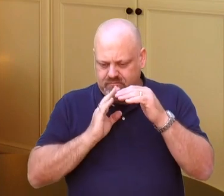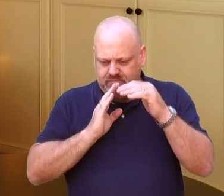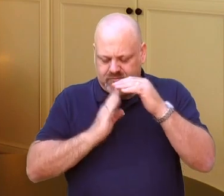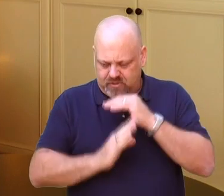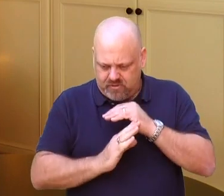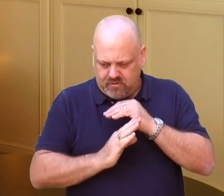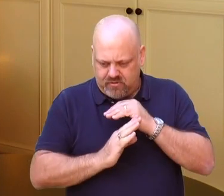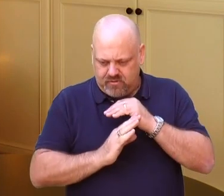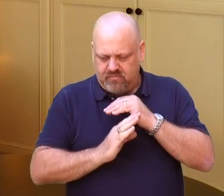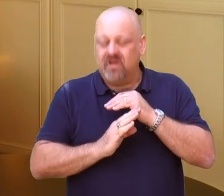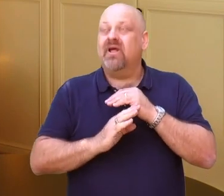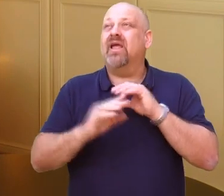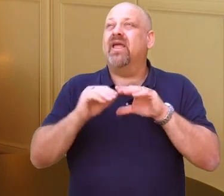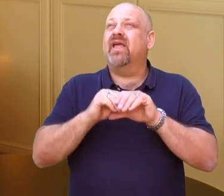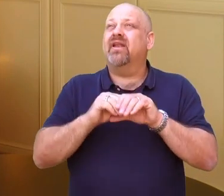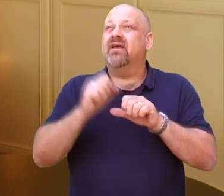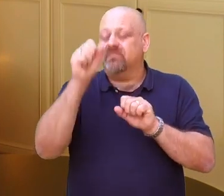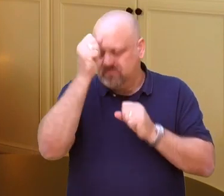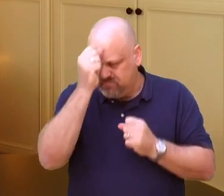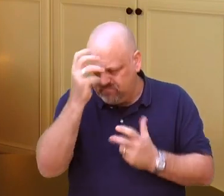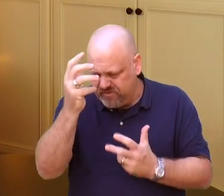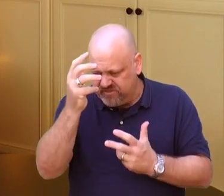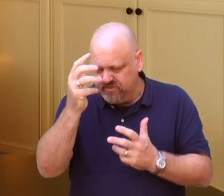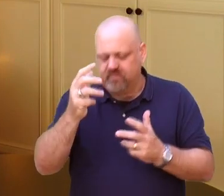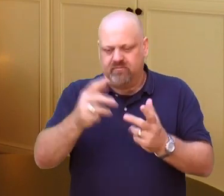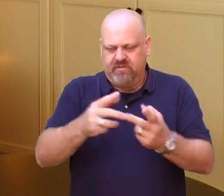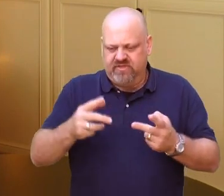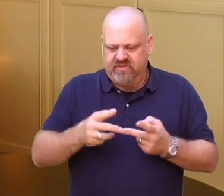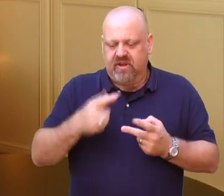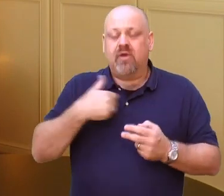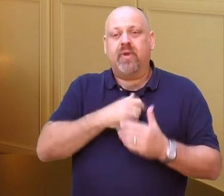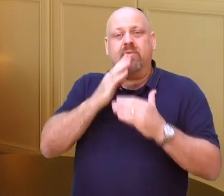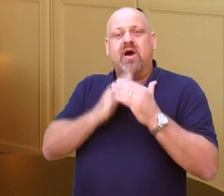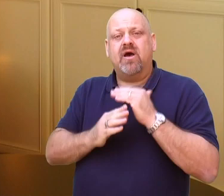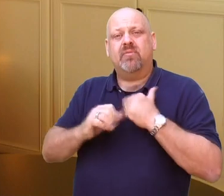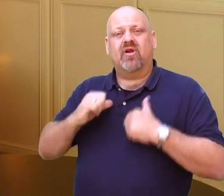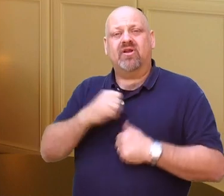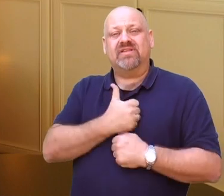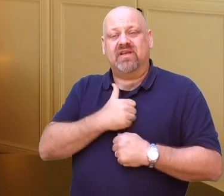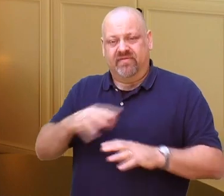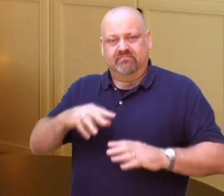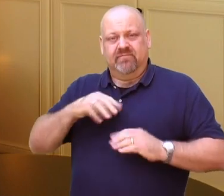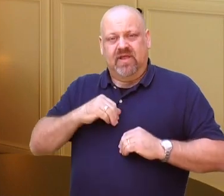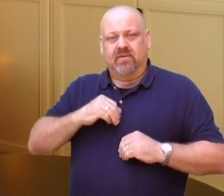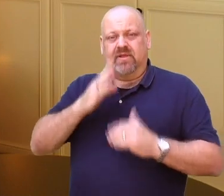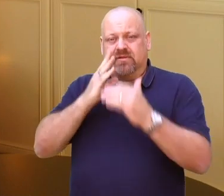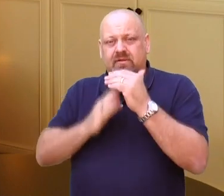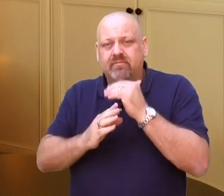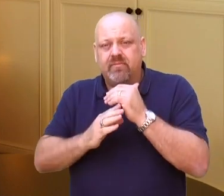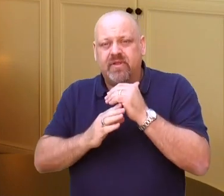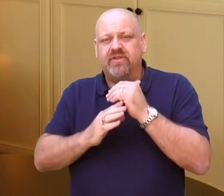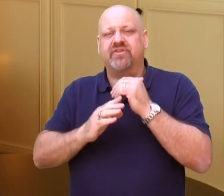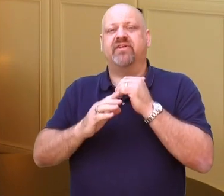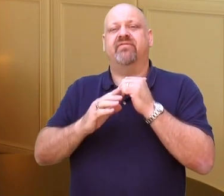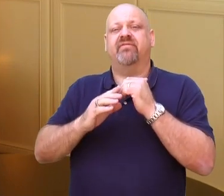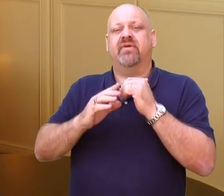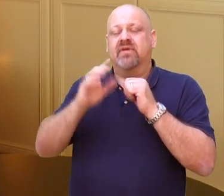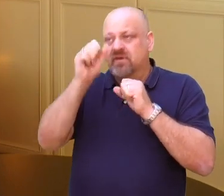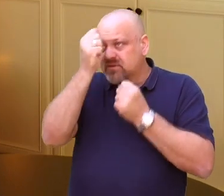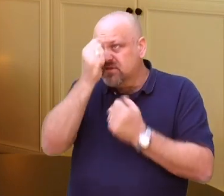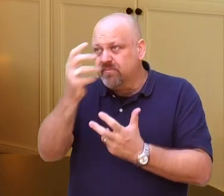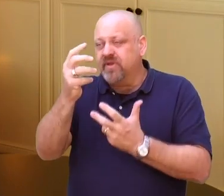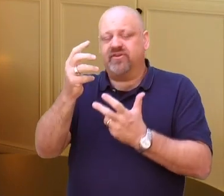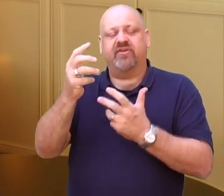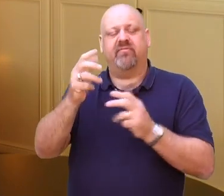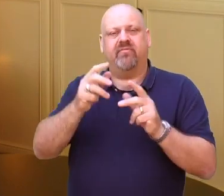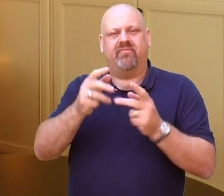posture. If we will humble ourselves and take a submissive posture, then and only then can